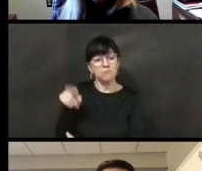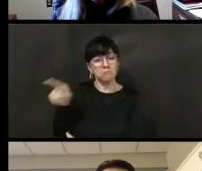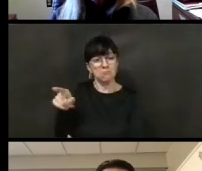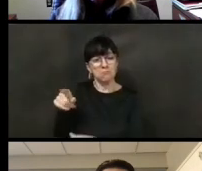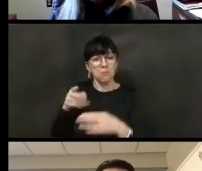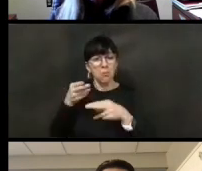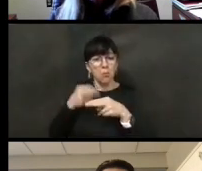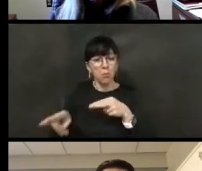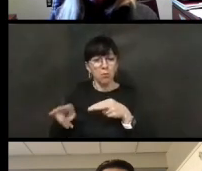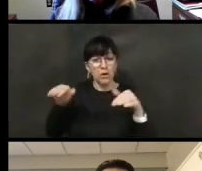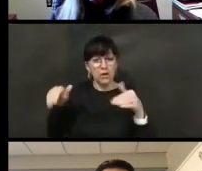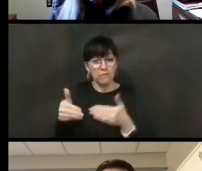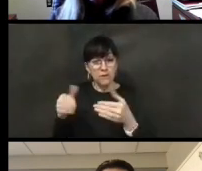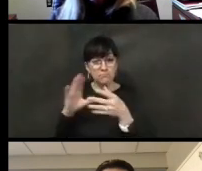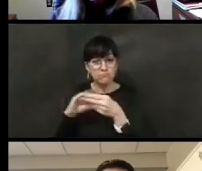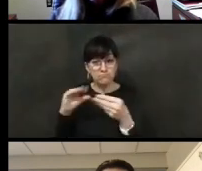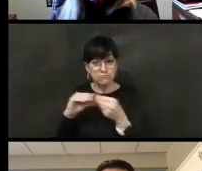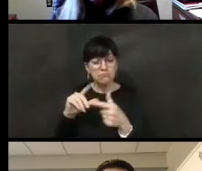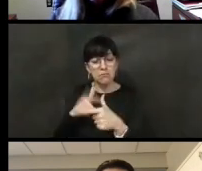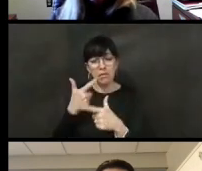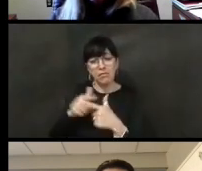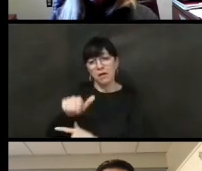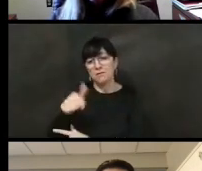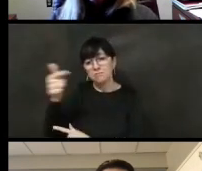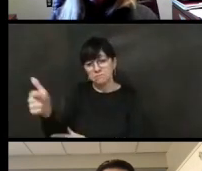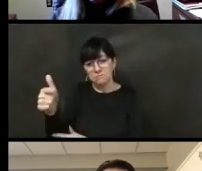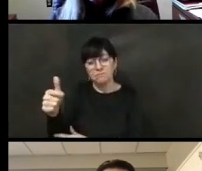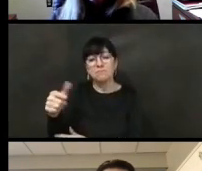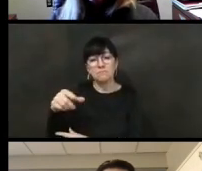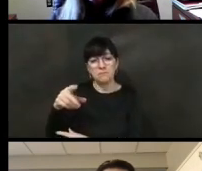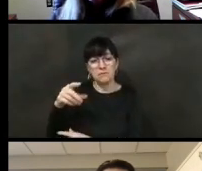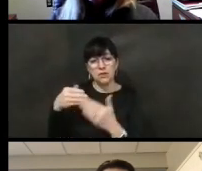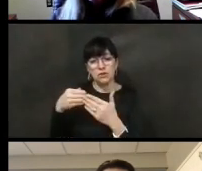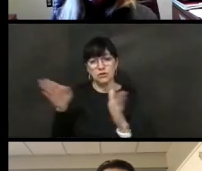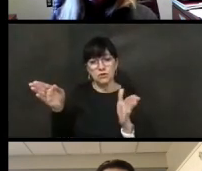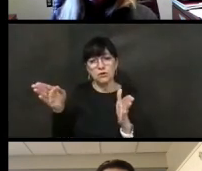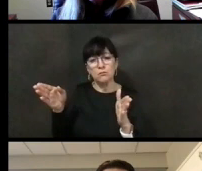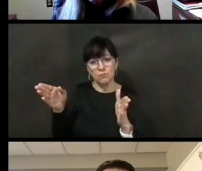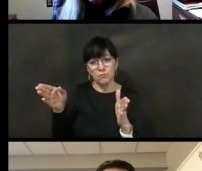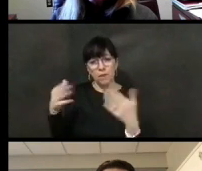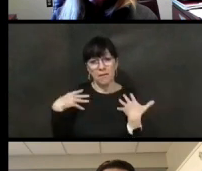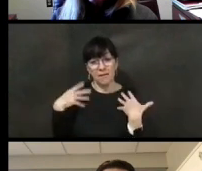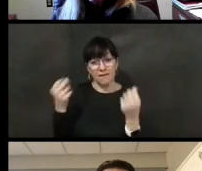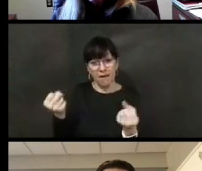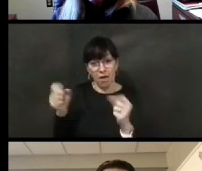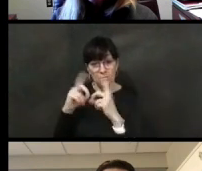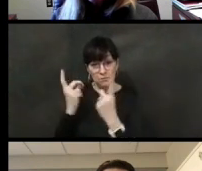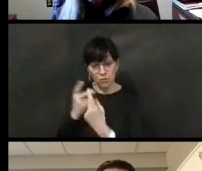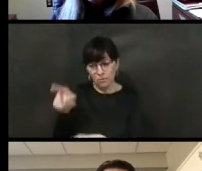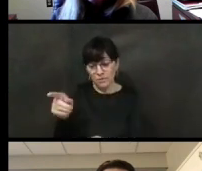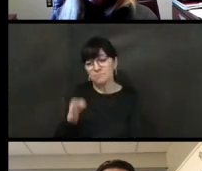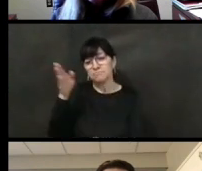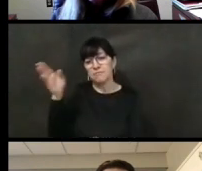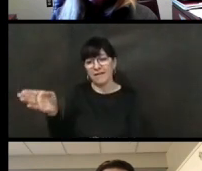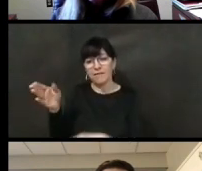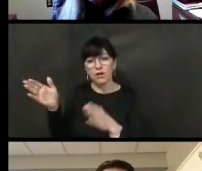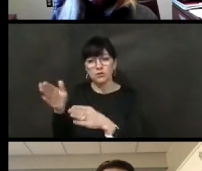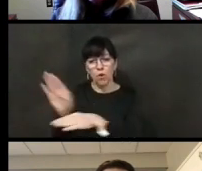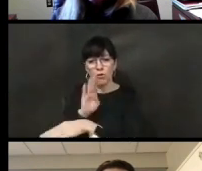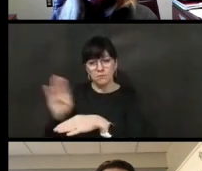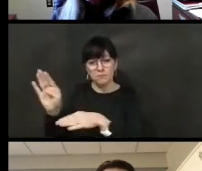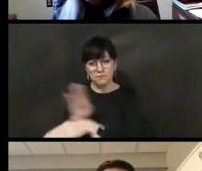after he speaks, we'll go right to Dr. Rattay, and then we'll go to Damian, and then we'll be coming back to our moderator. Secretary Cade, thank